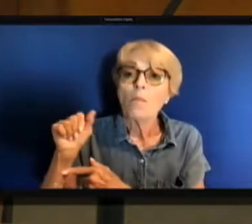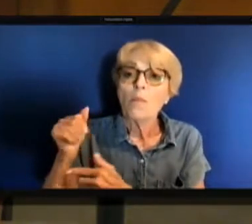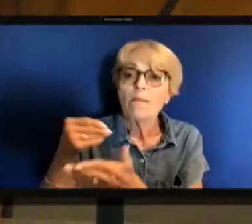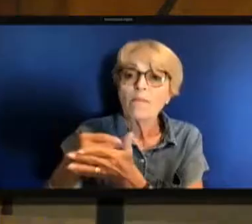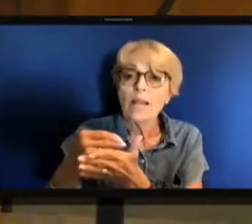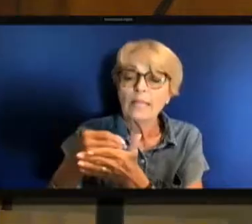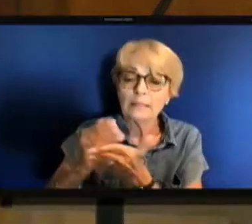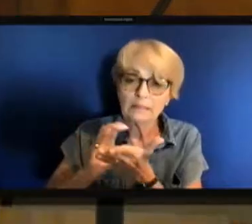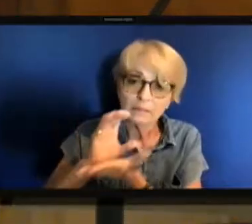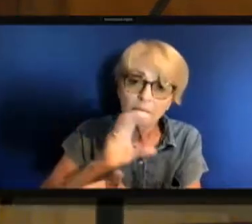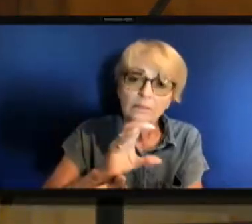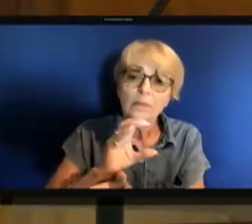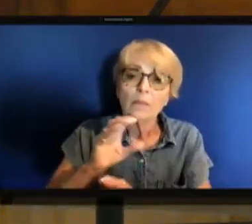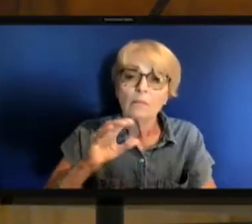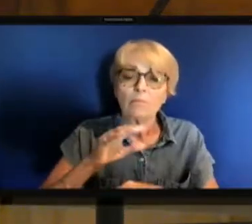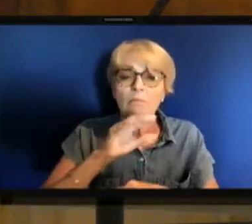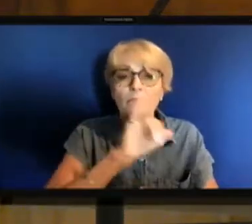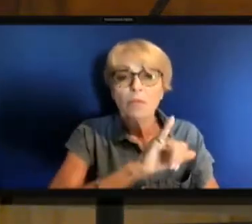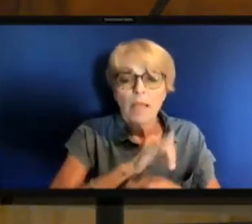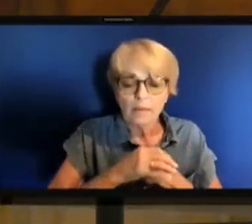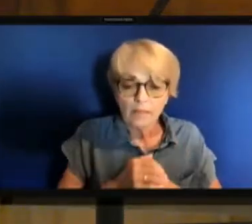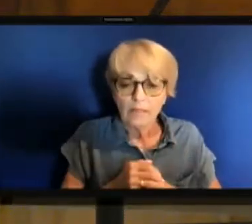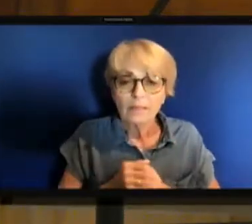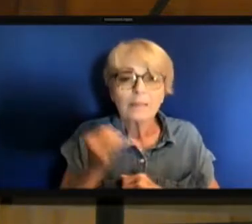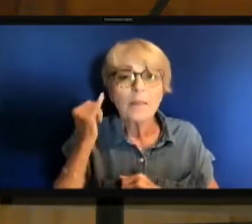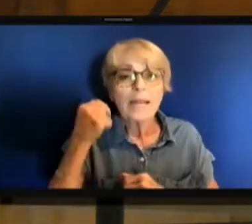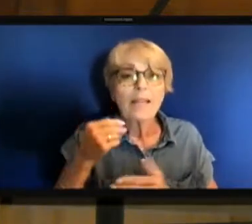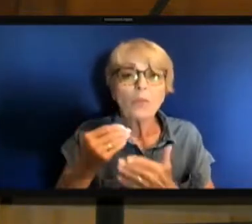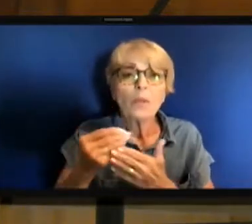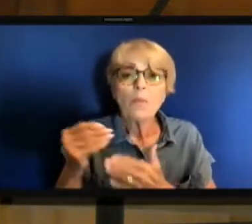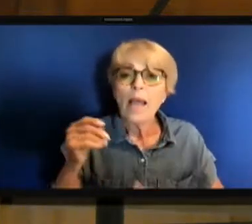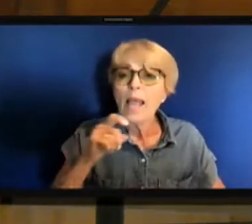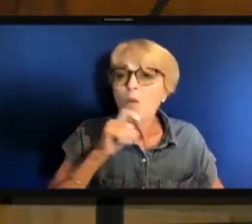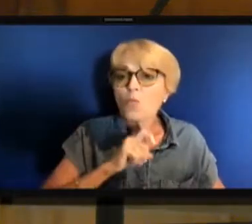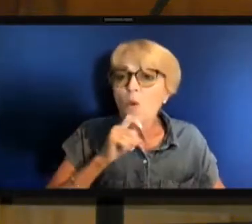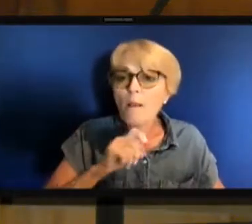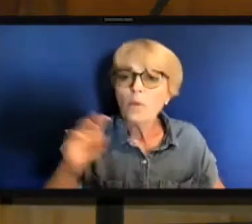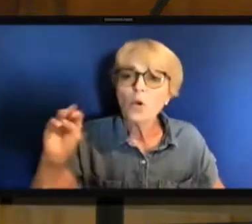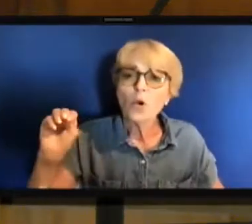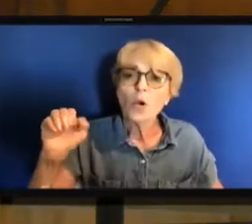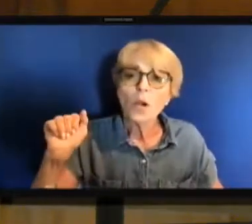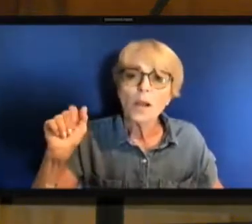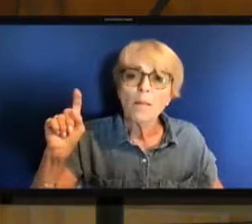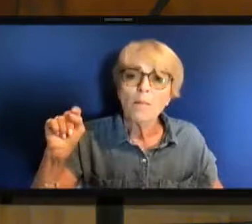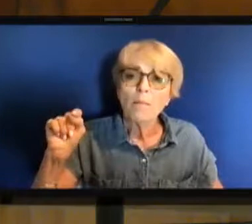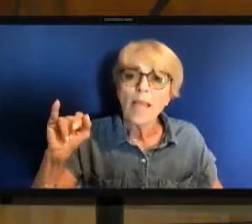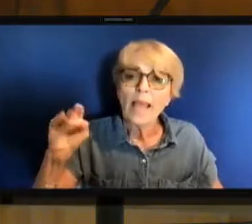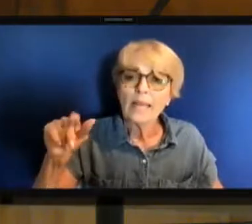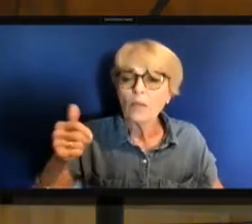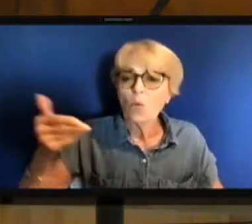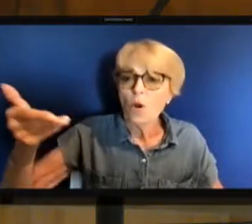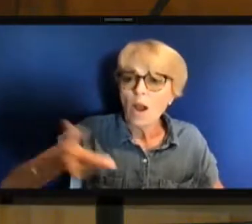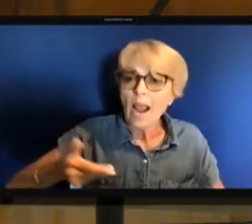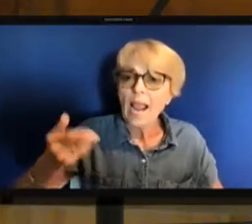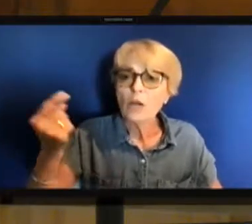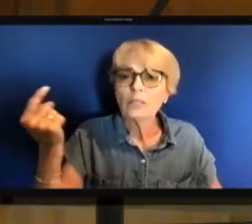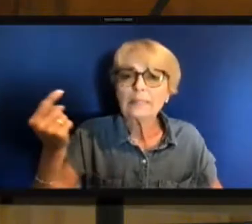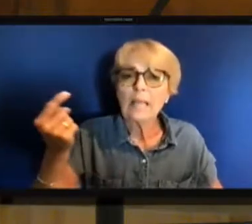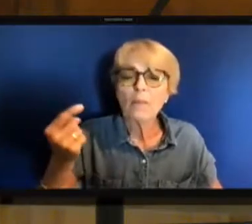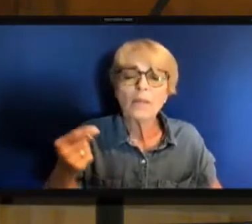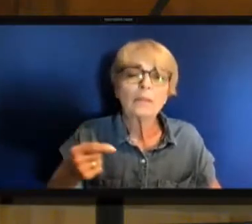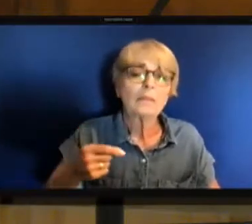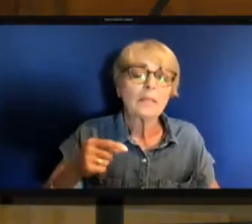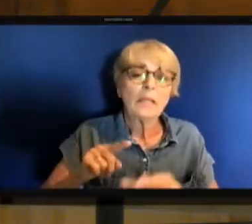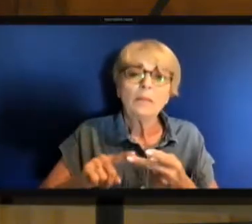And so, but if we're going to buy the rubber matting, or we're going to hire someone or purchase the playground equipment,